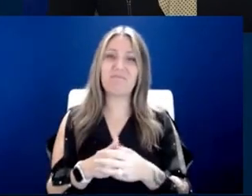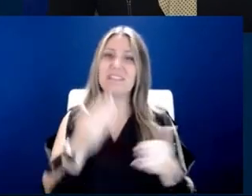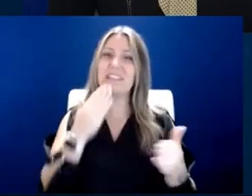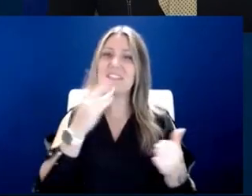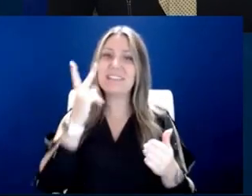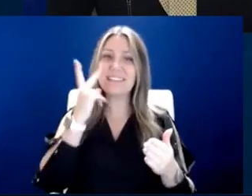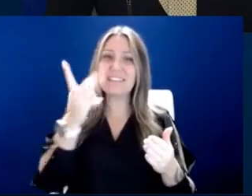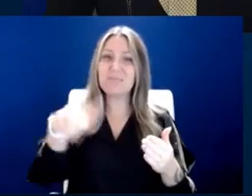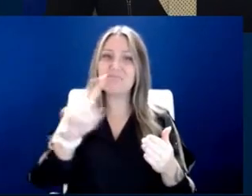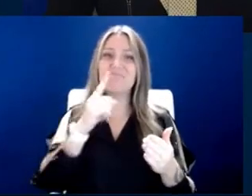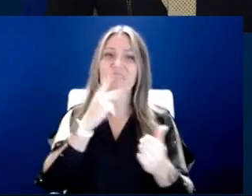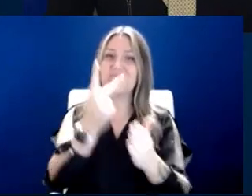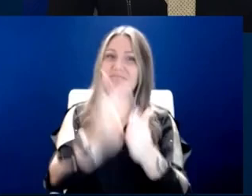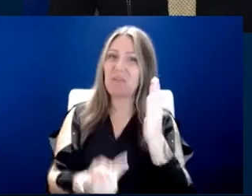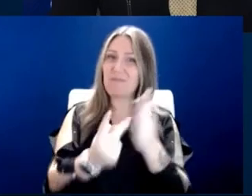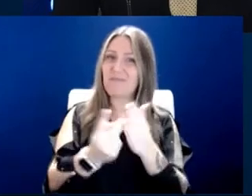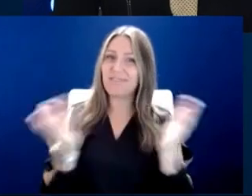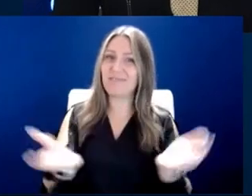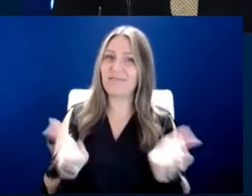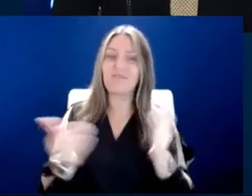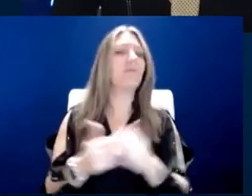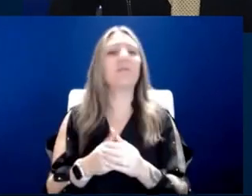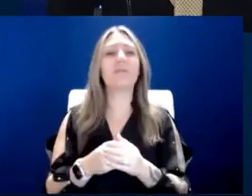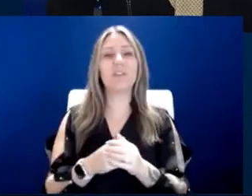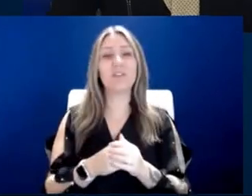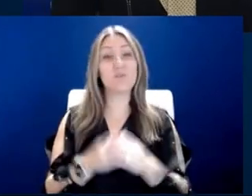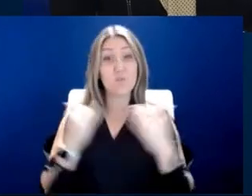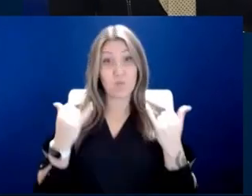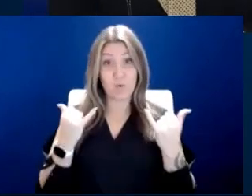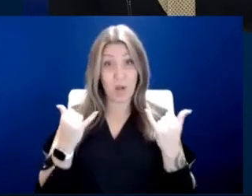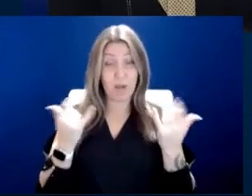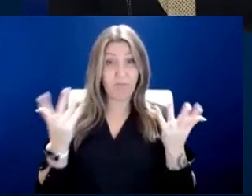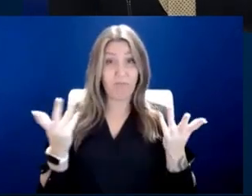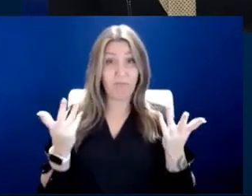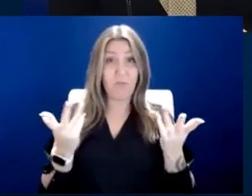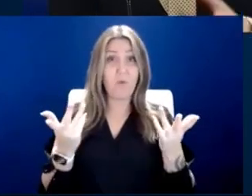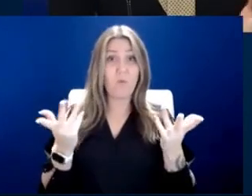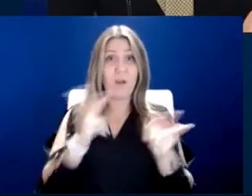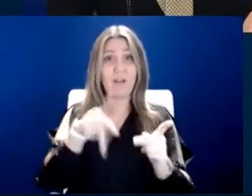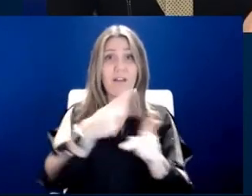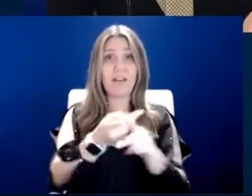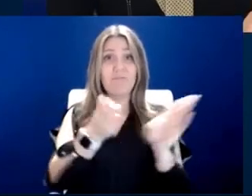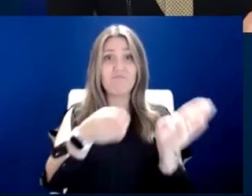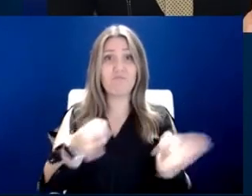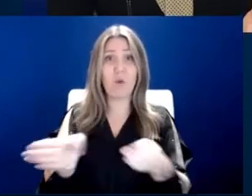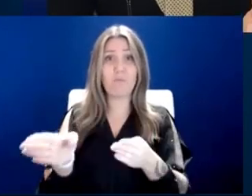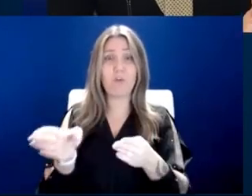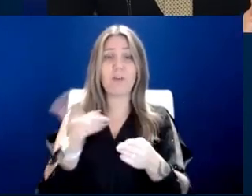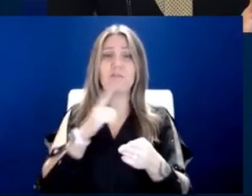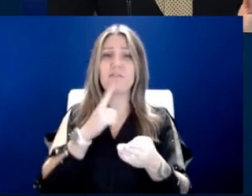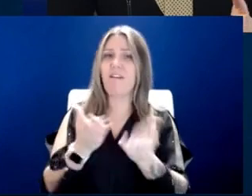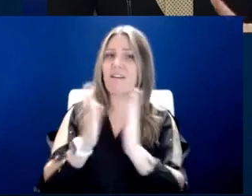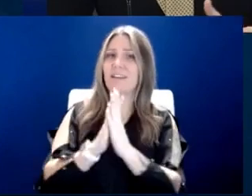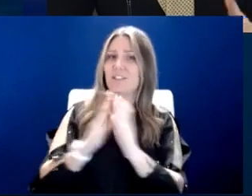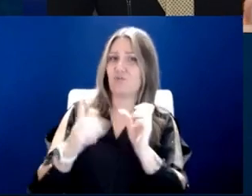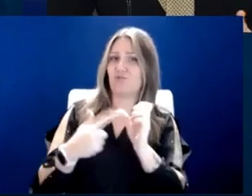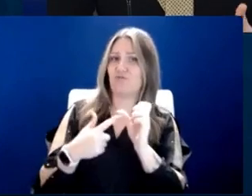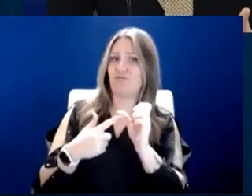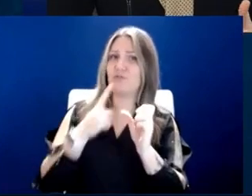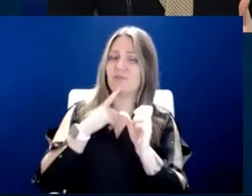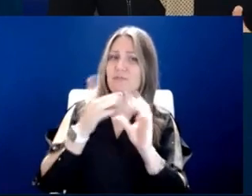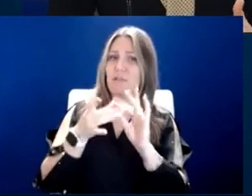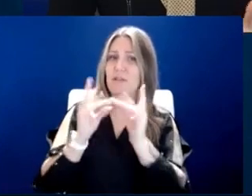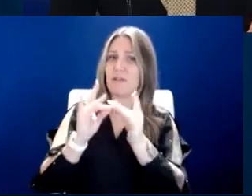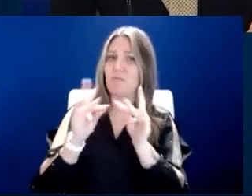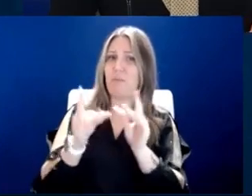us. So let's get right to it. What type of preparations, Dr. Alm, I'll ask you first, did the Olympic athletes have to take just to get ready for the